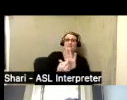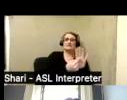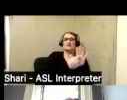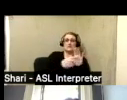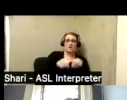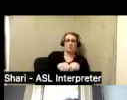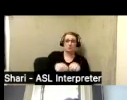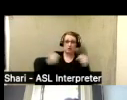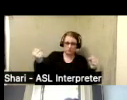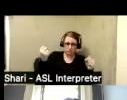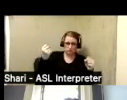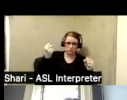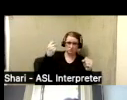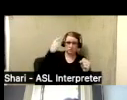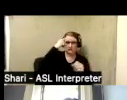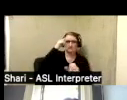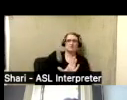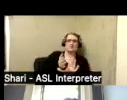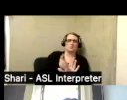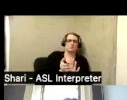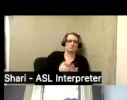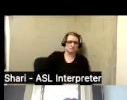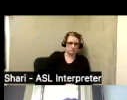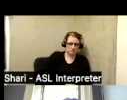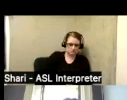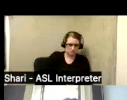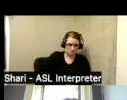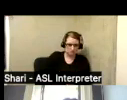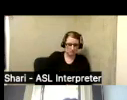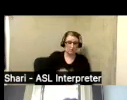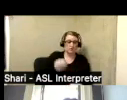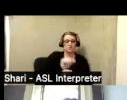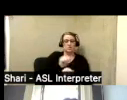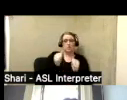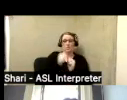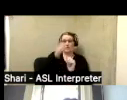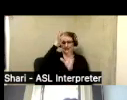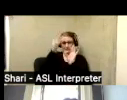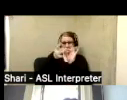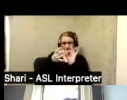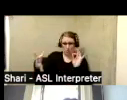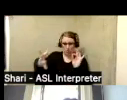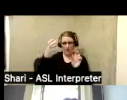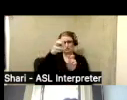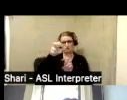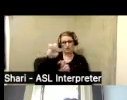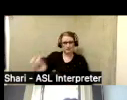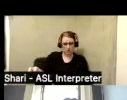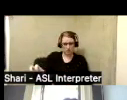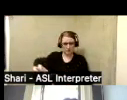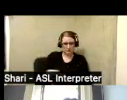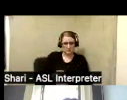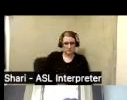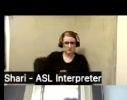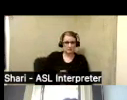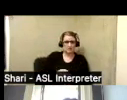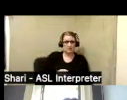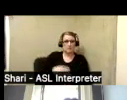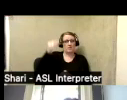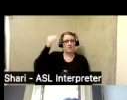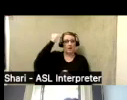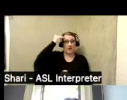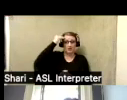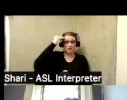signifying ruptures of psychosis. To work with a dissociated transference, in which the unconscious is,